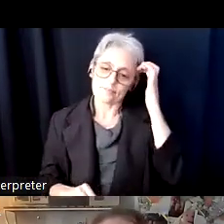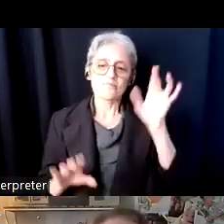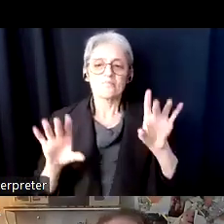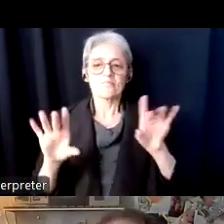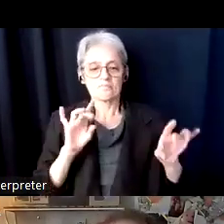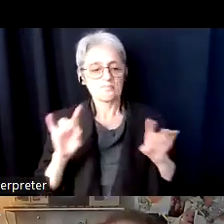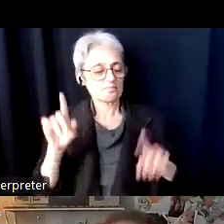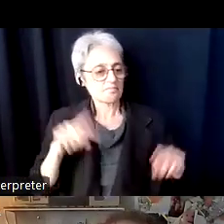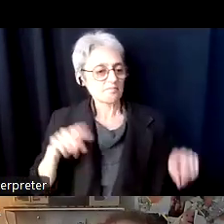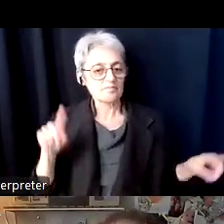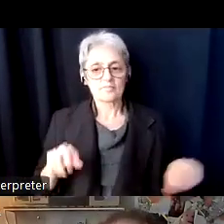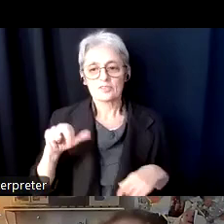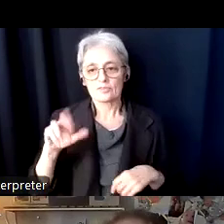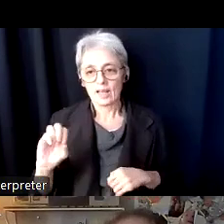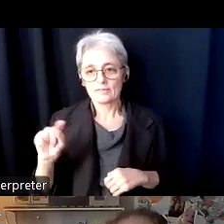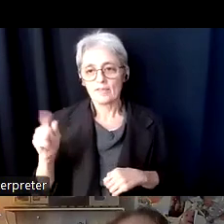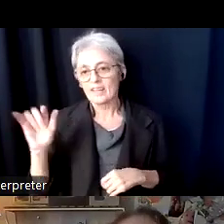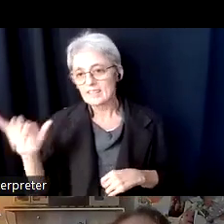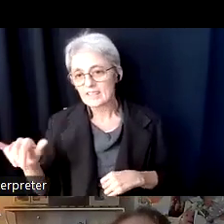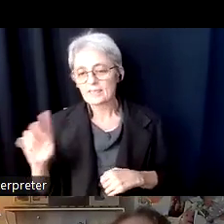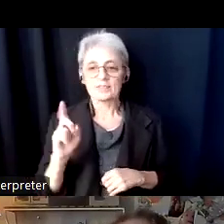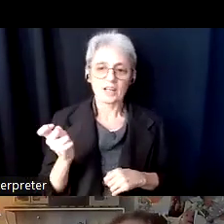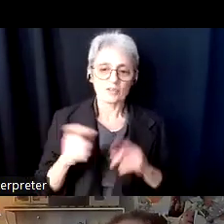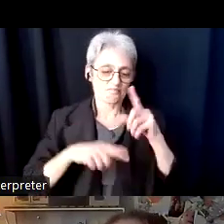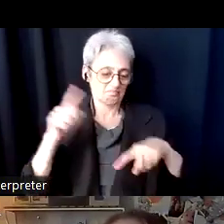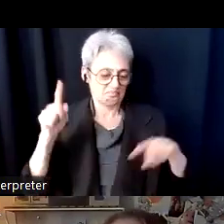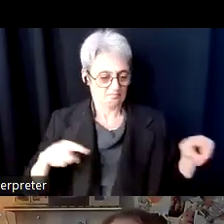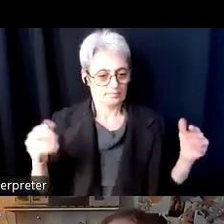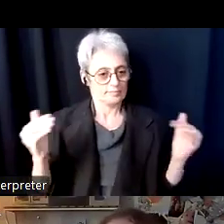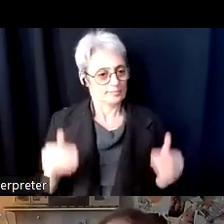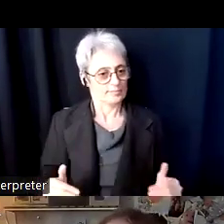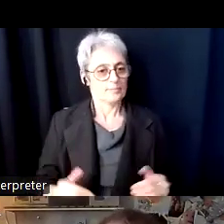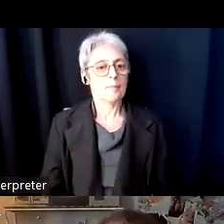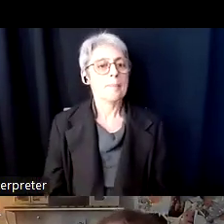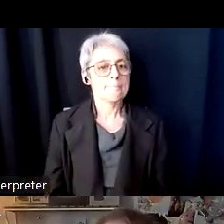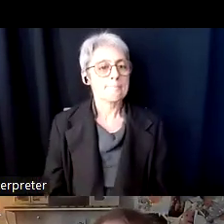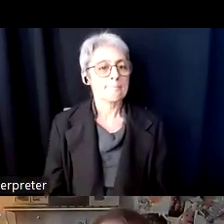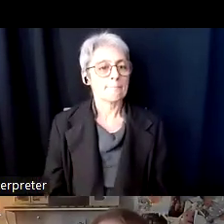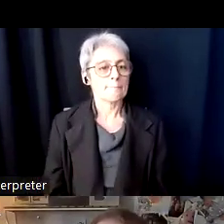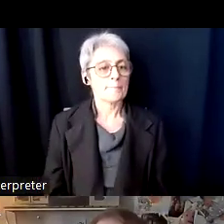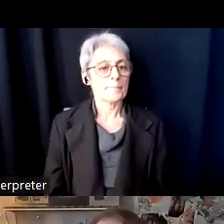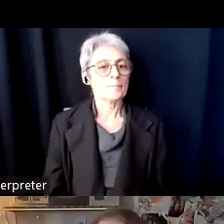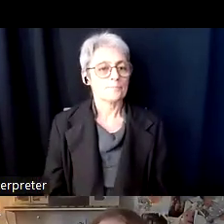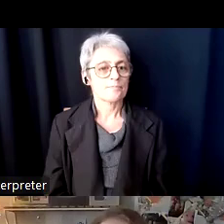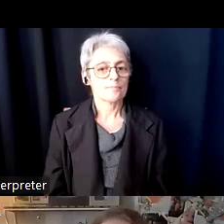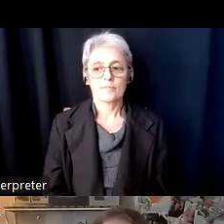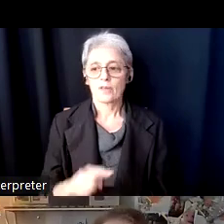ethnicity, and diagnosis. On the next slide, we have a map showing the 33 states that participated